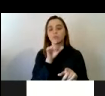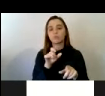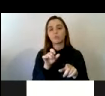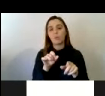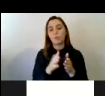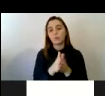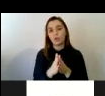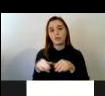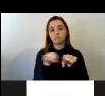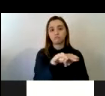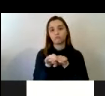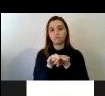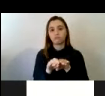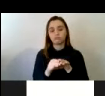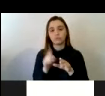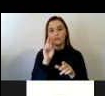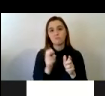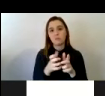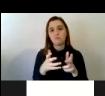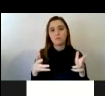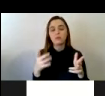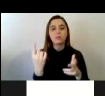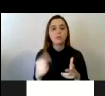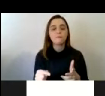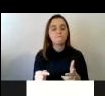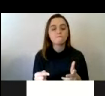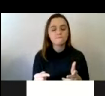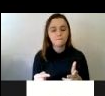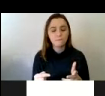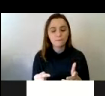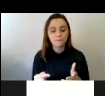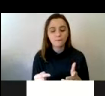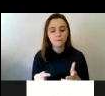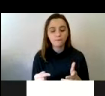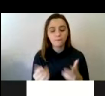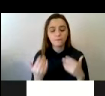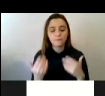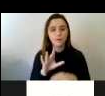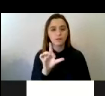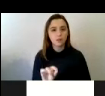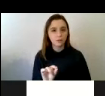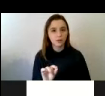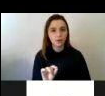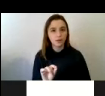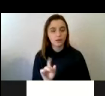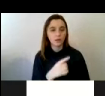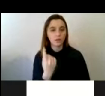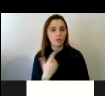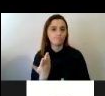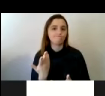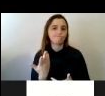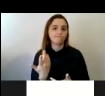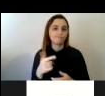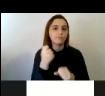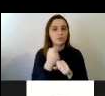gained more and more attention in higher education recently. But also we still have a lot to do